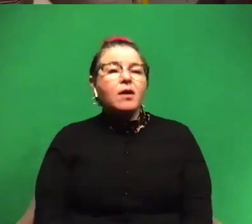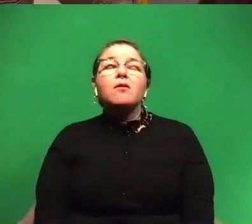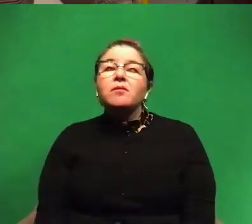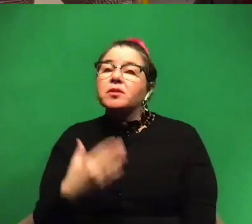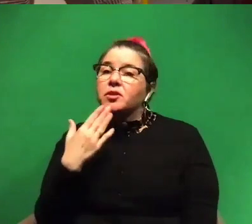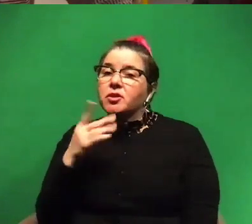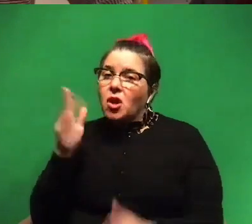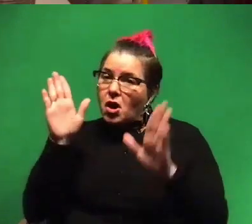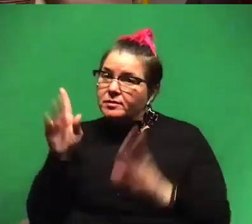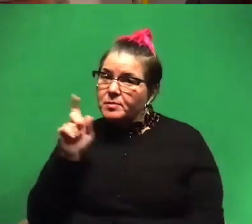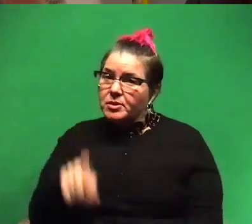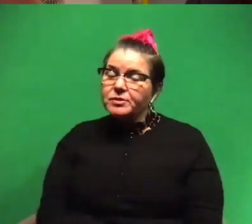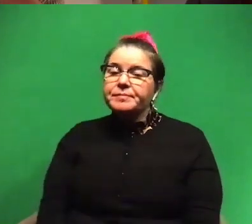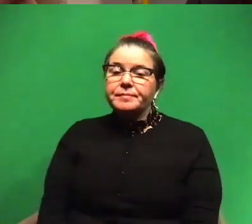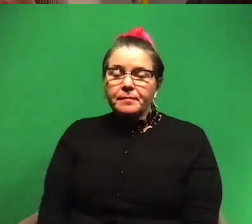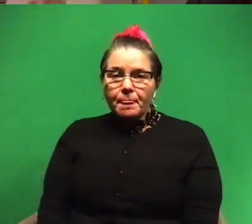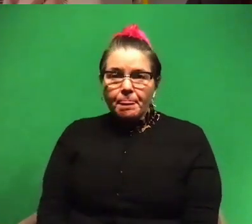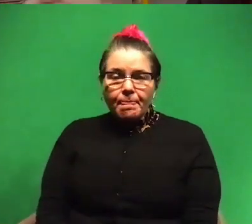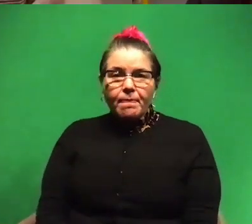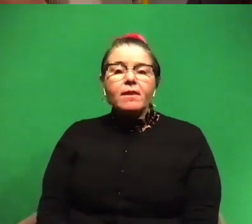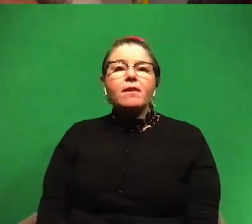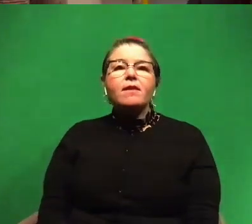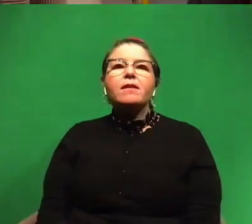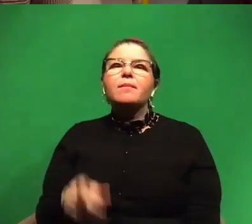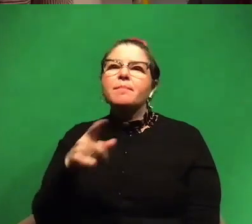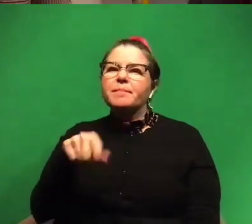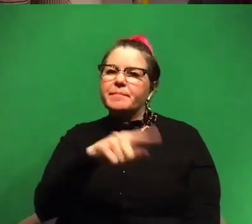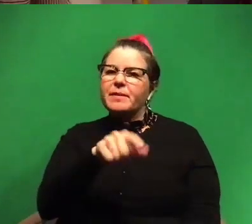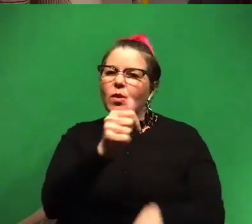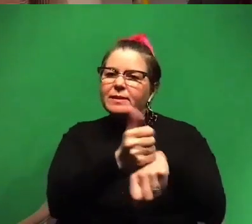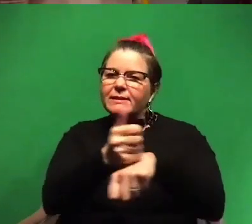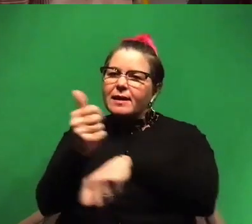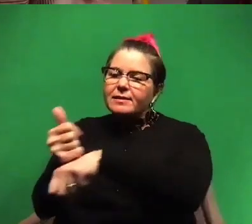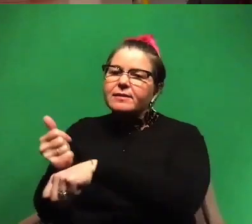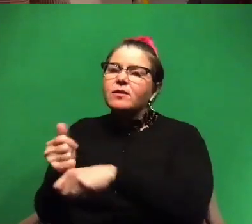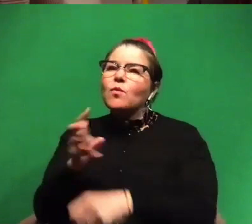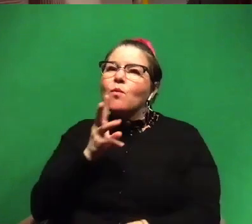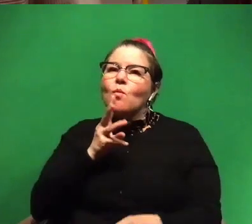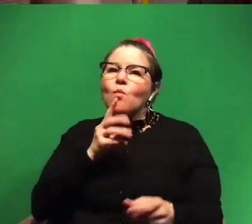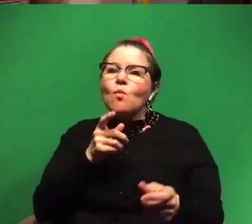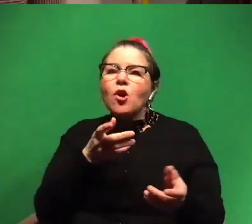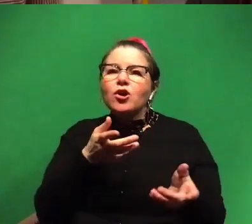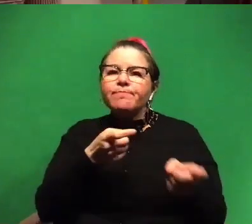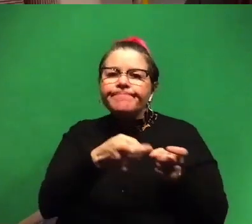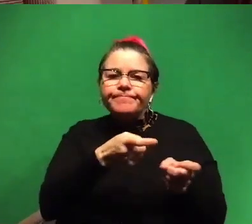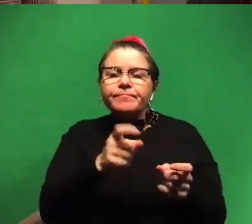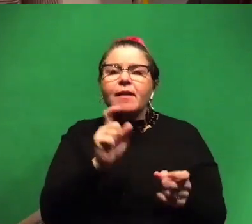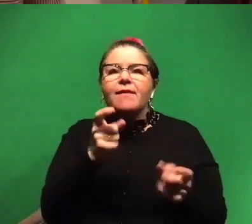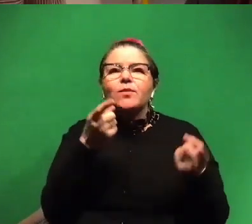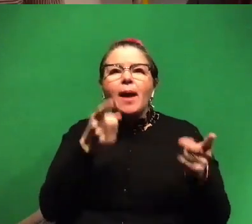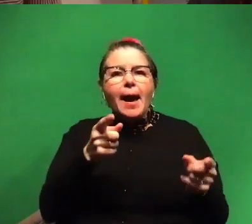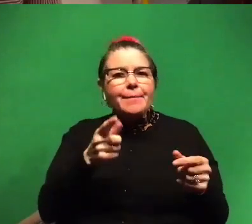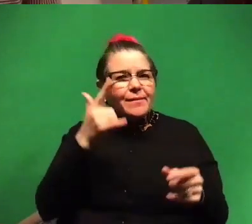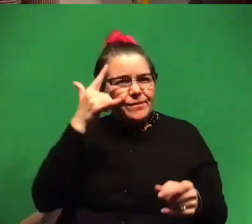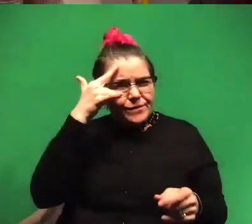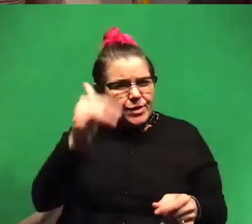question. So on a lot of these sites, as I said, water treatment will have to happen forever or for like a